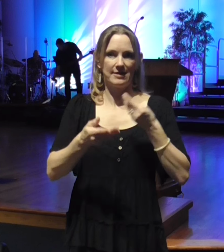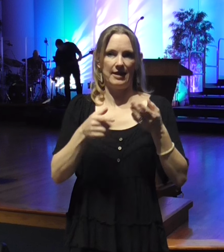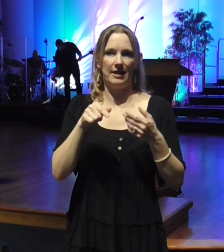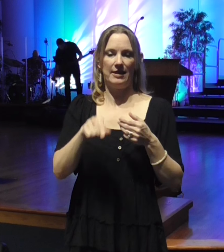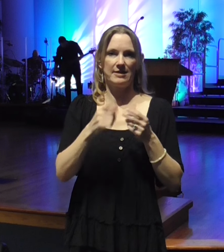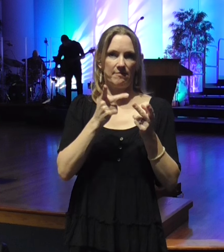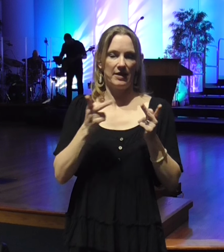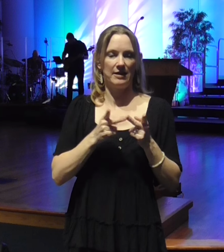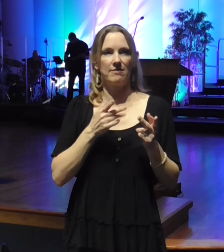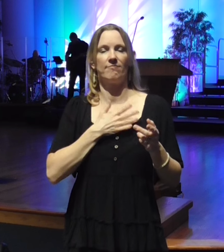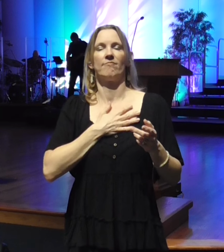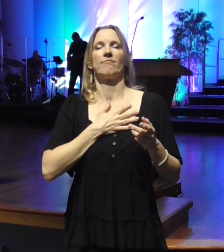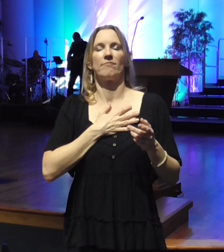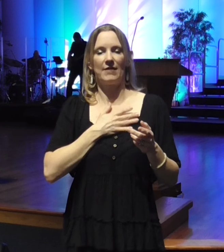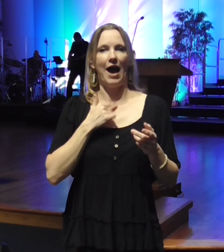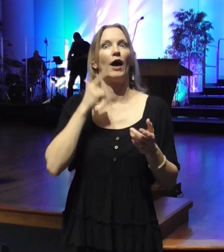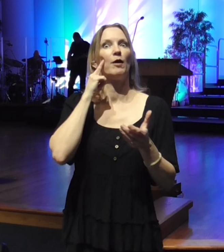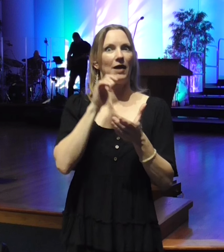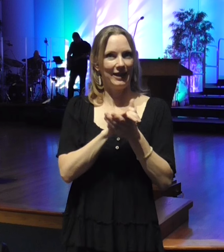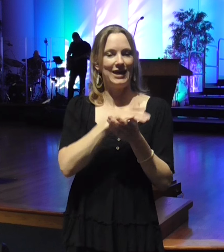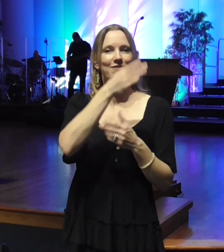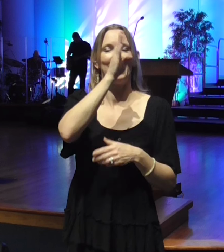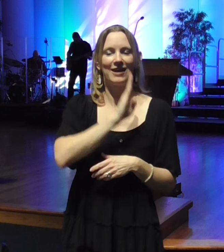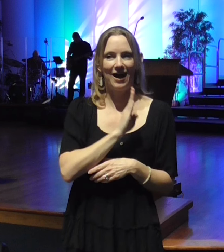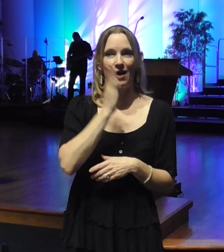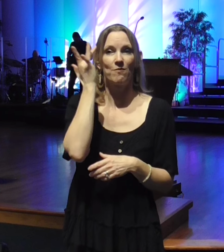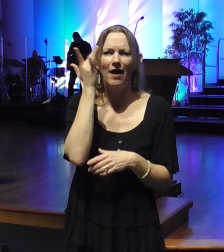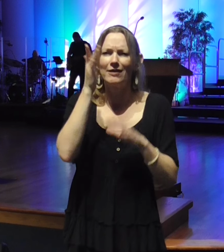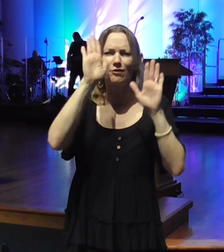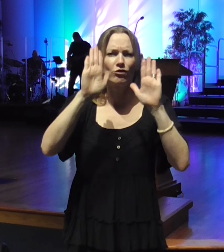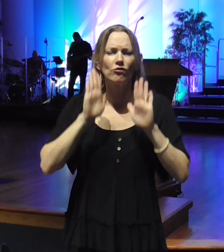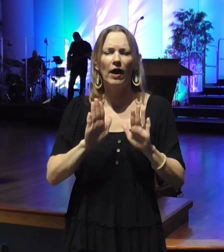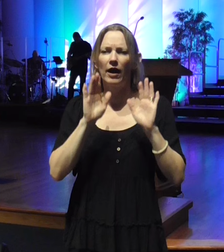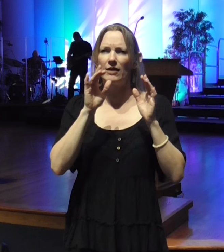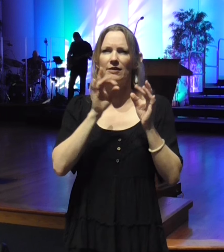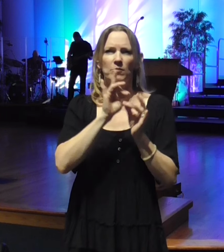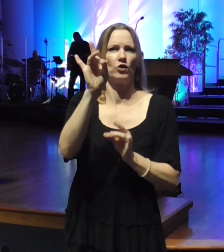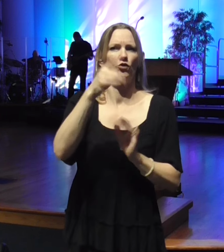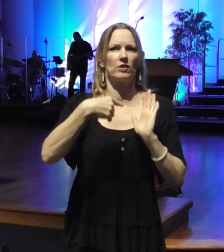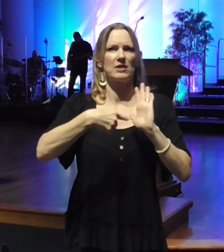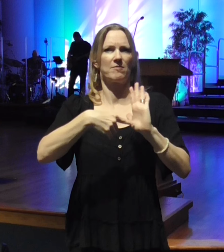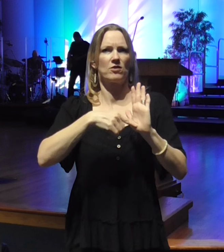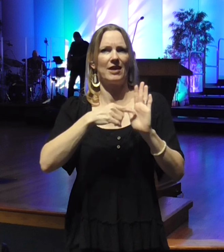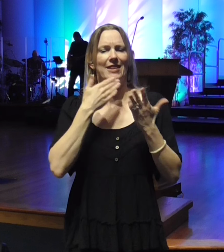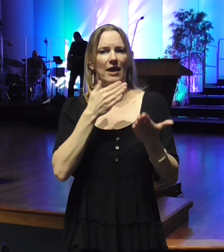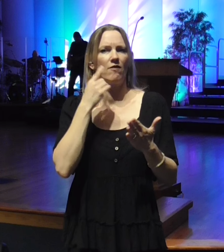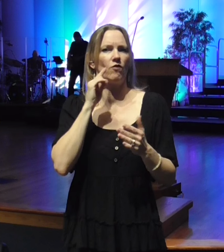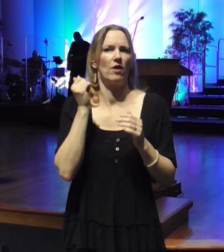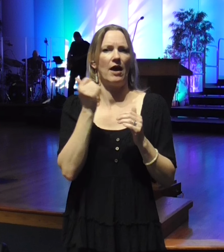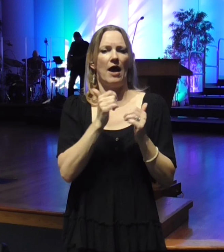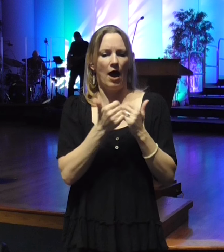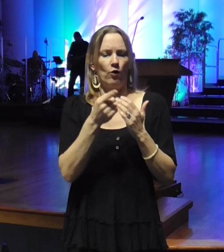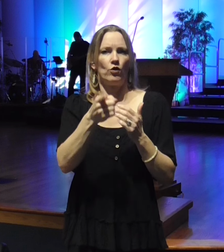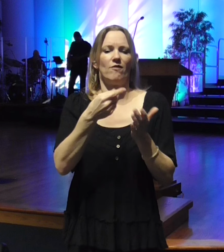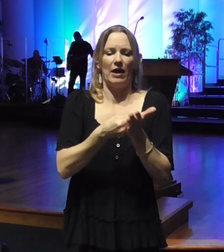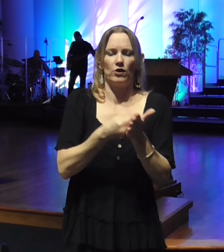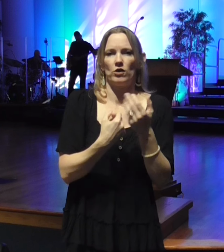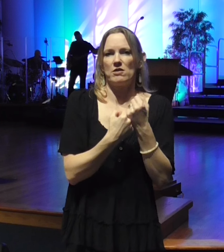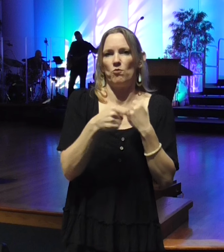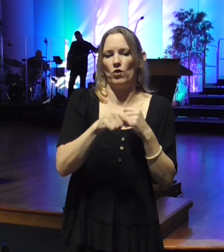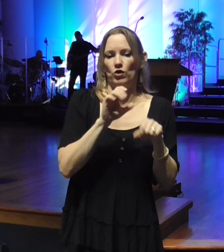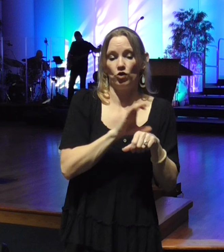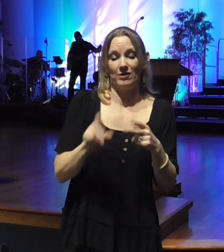place, I believe in God. It's a great, wonderful spiritual demonstration. Thank you how you financially support this church. The other